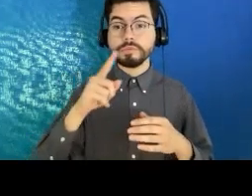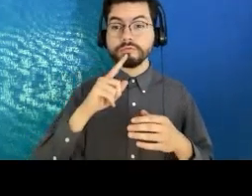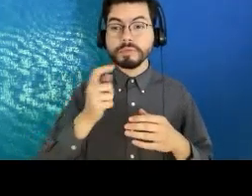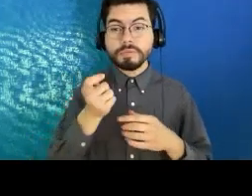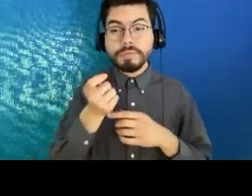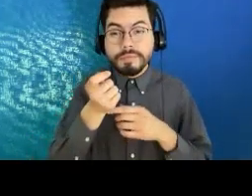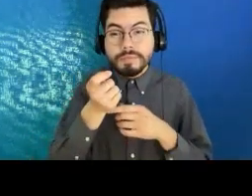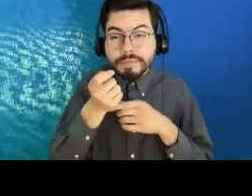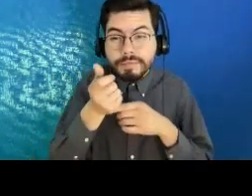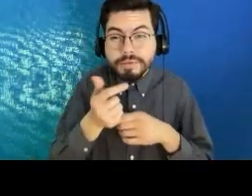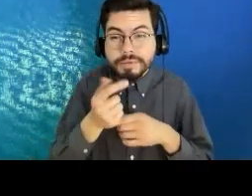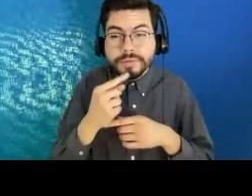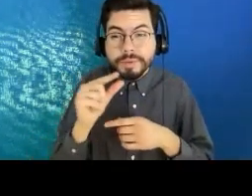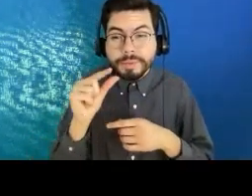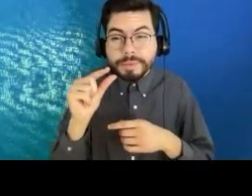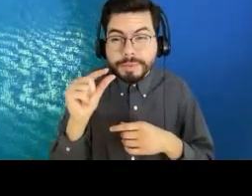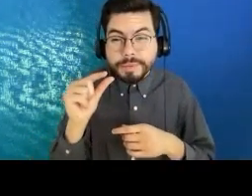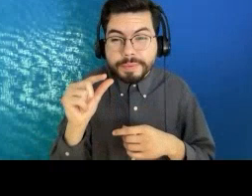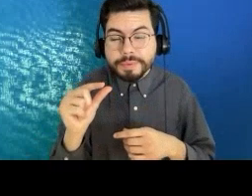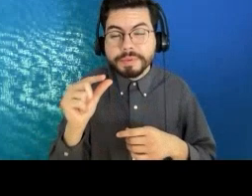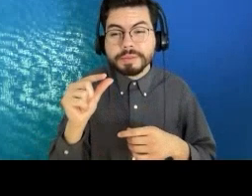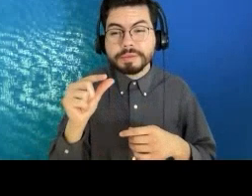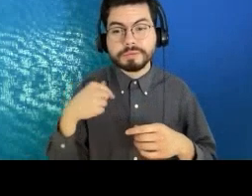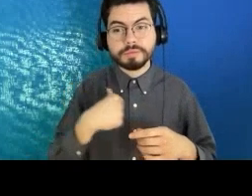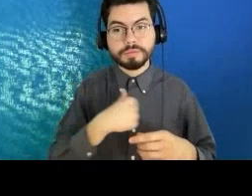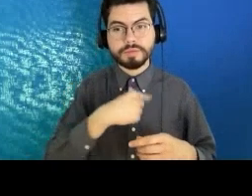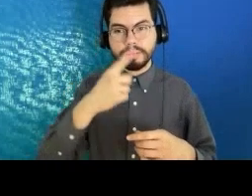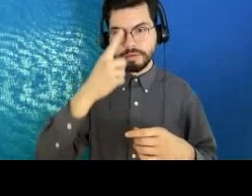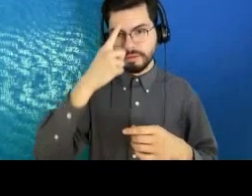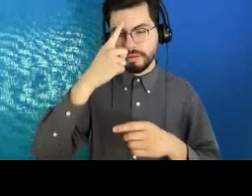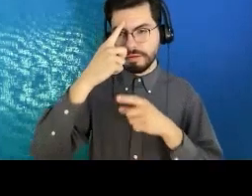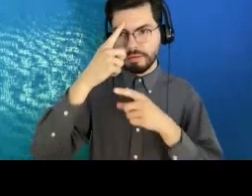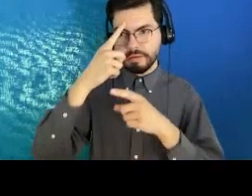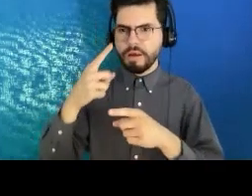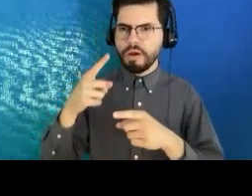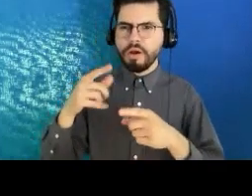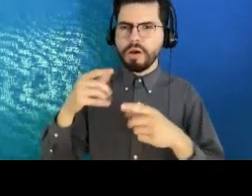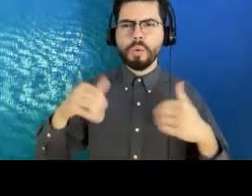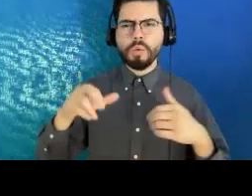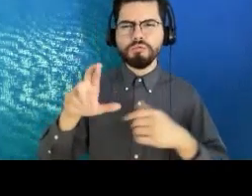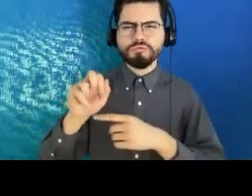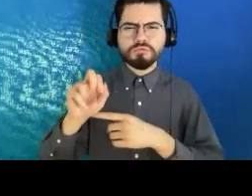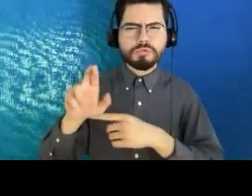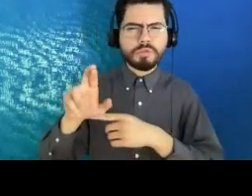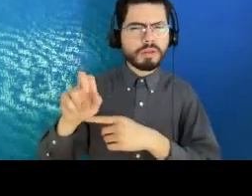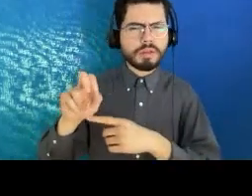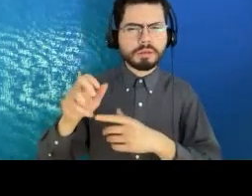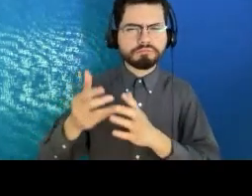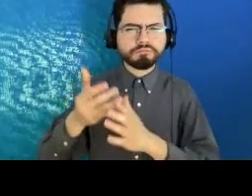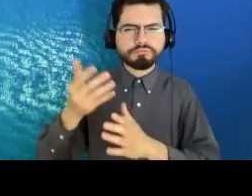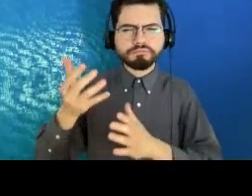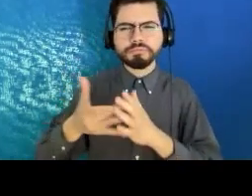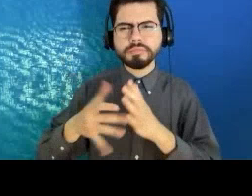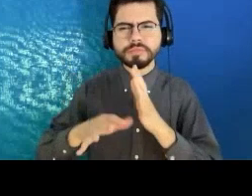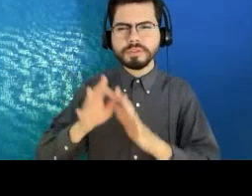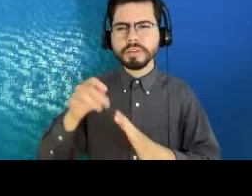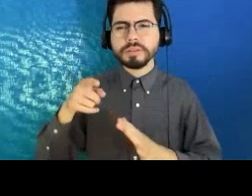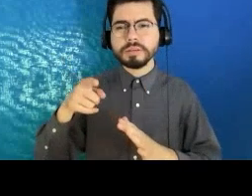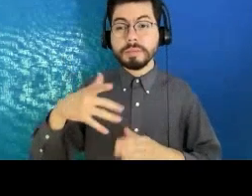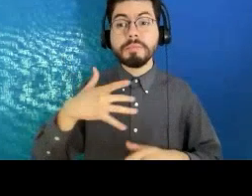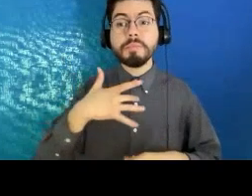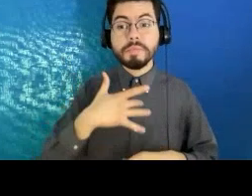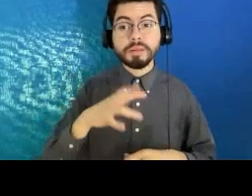itty bitty things that we thought were really rare, in some cases probably are really rare. And then in